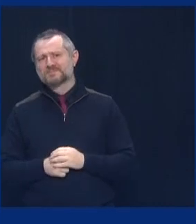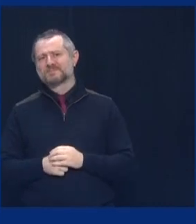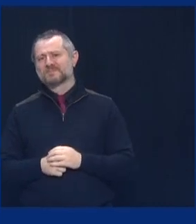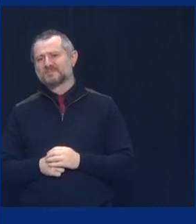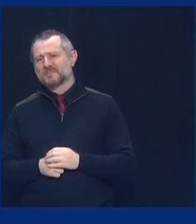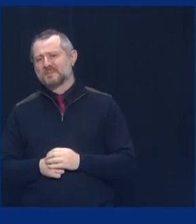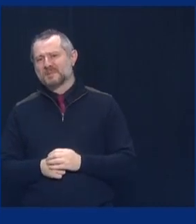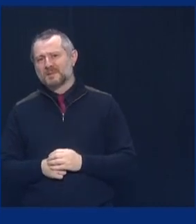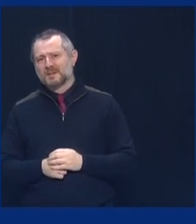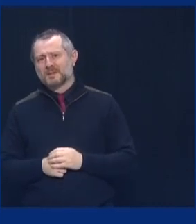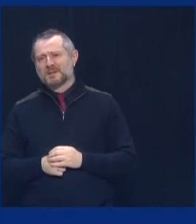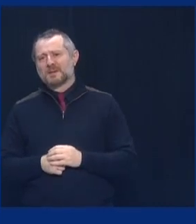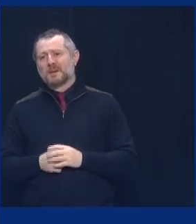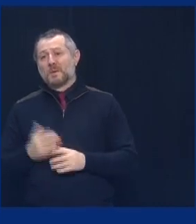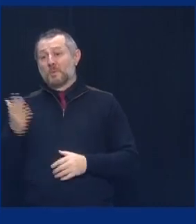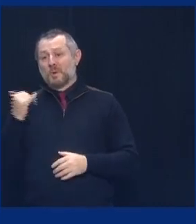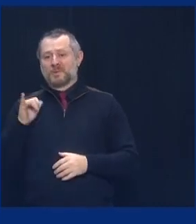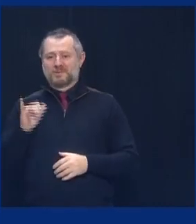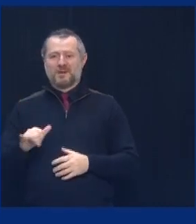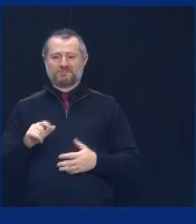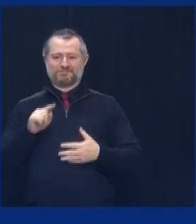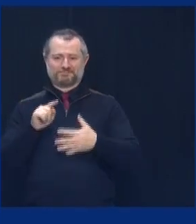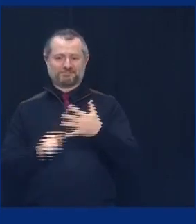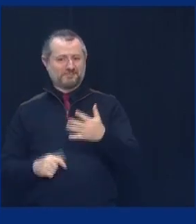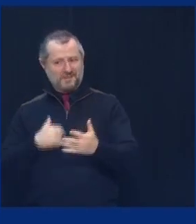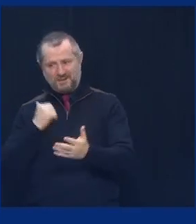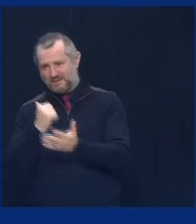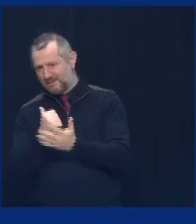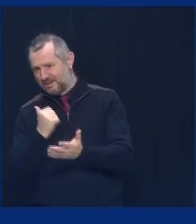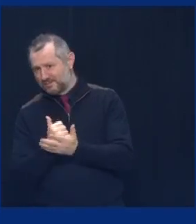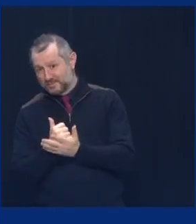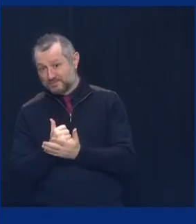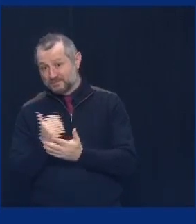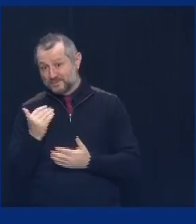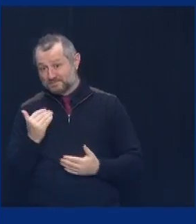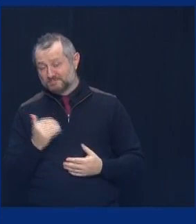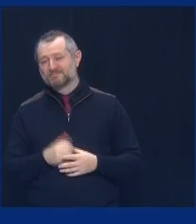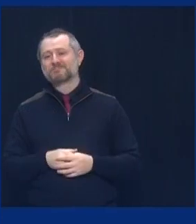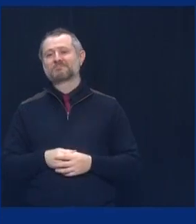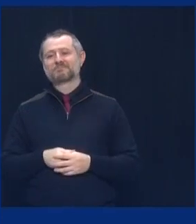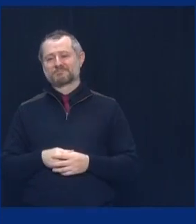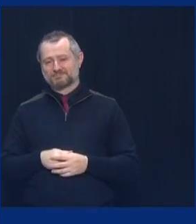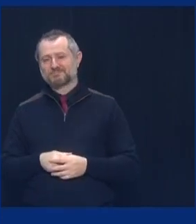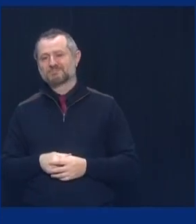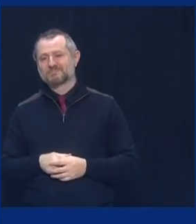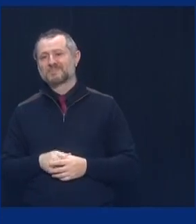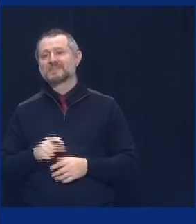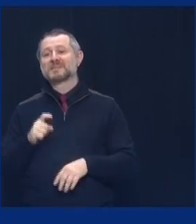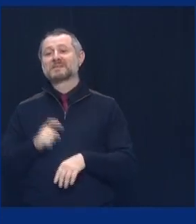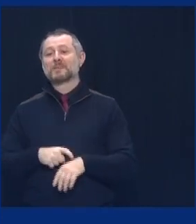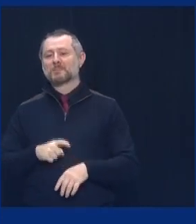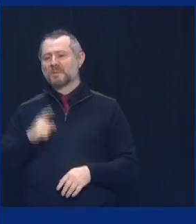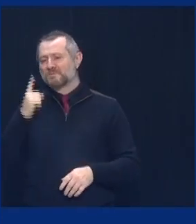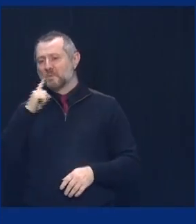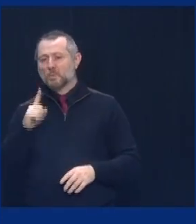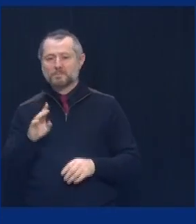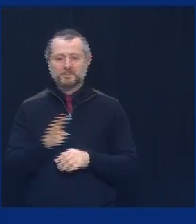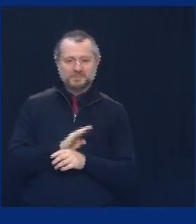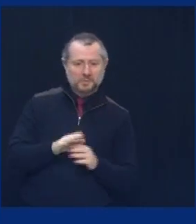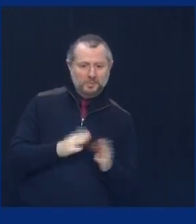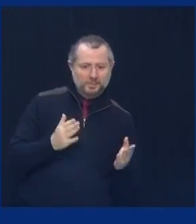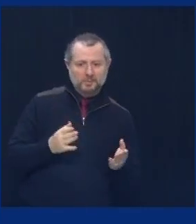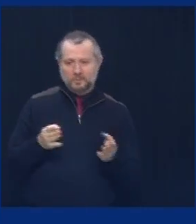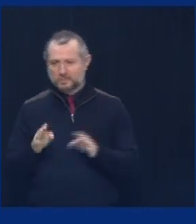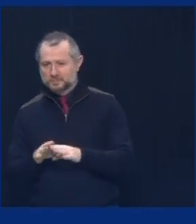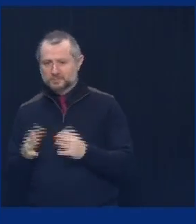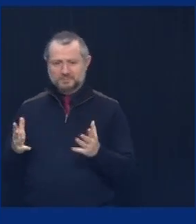this guide is so helpful, I think, is then when you're doing the calibration of economic activity, factor